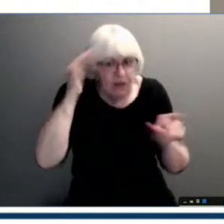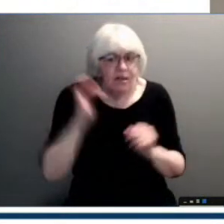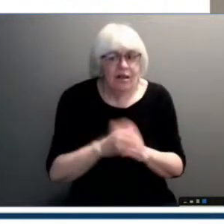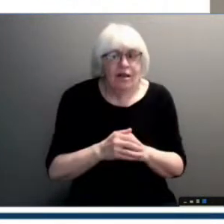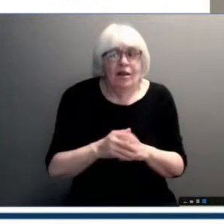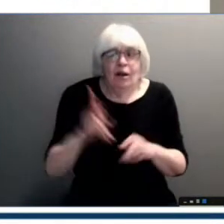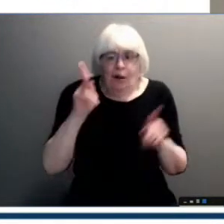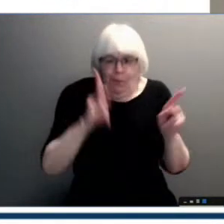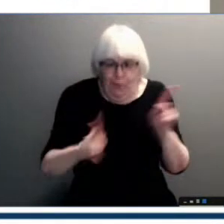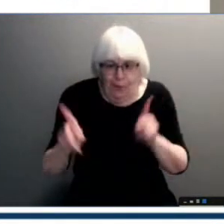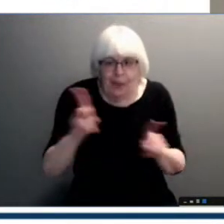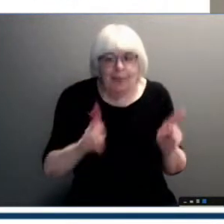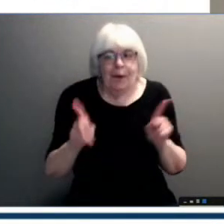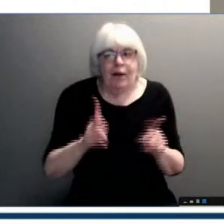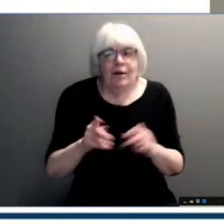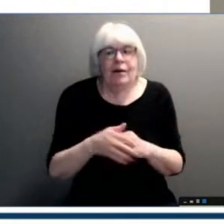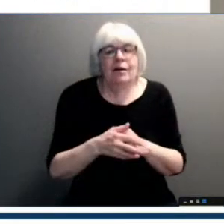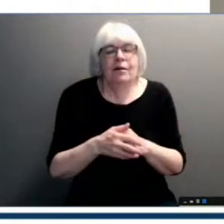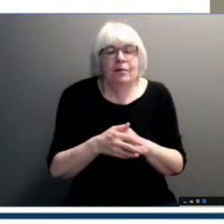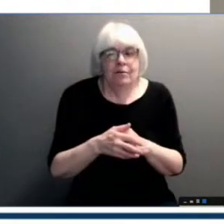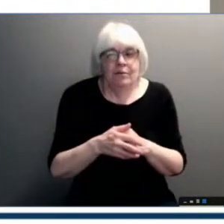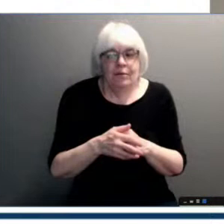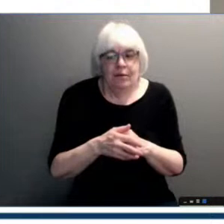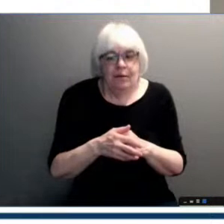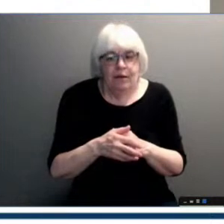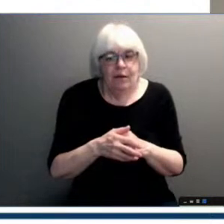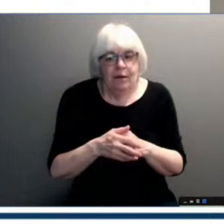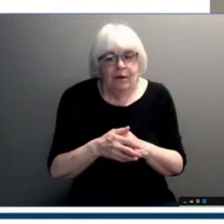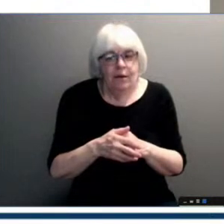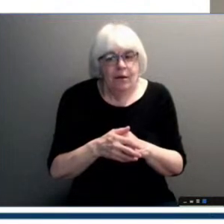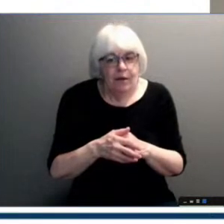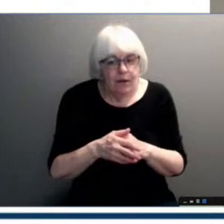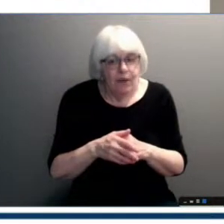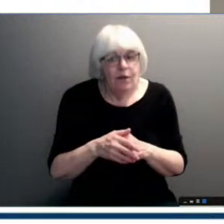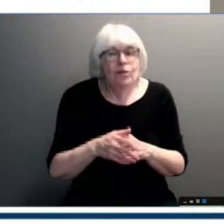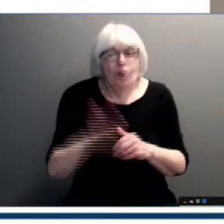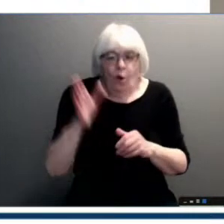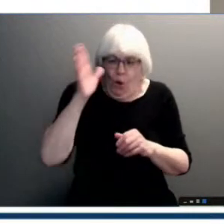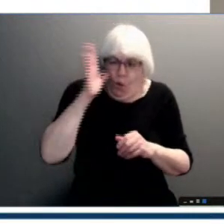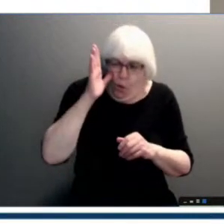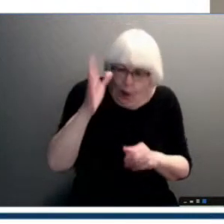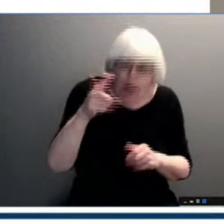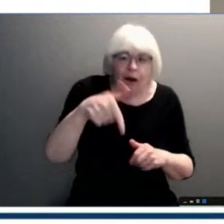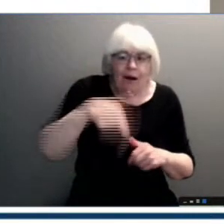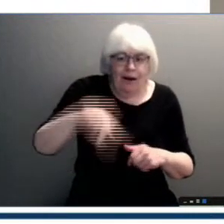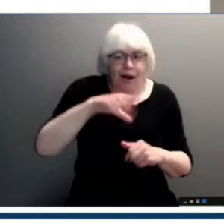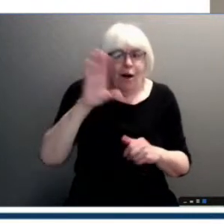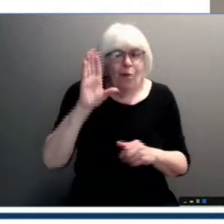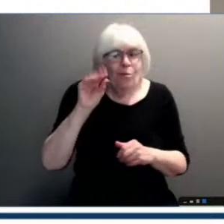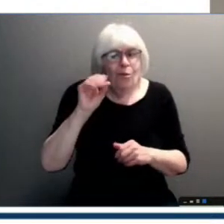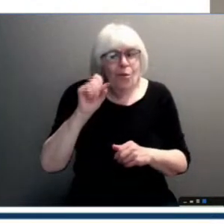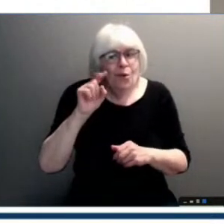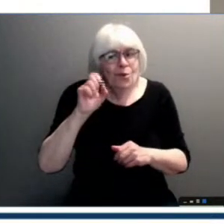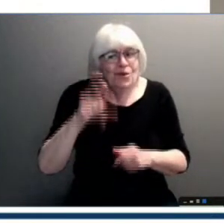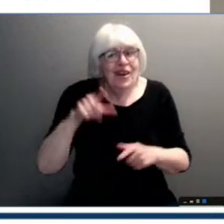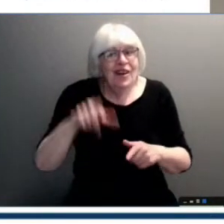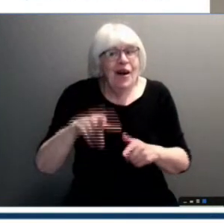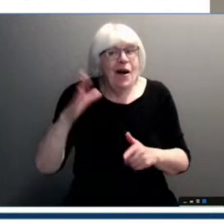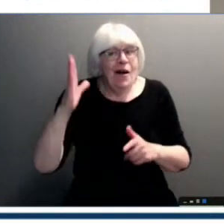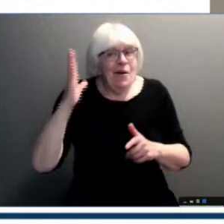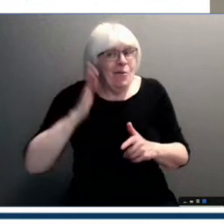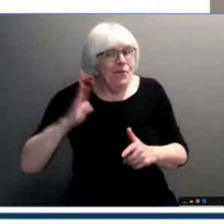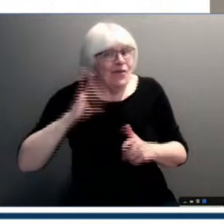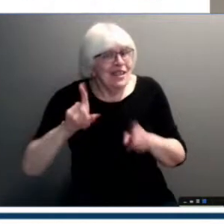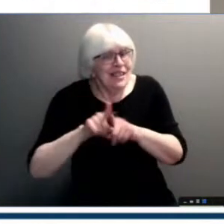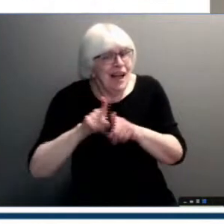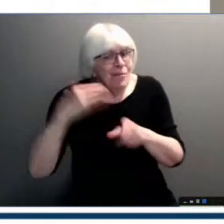but like we did with in our first 2 doses, our whole vaccine program has always been based on who is most vulnerable,